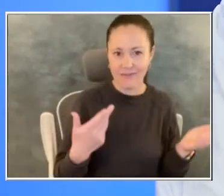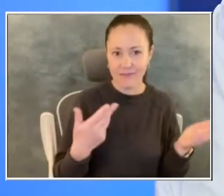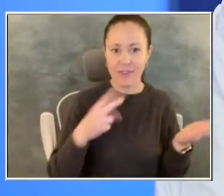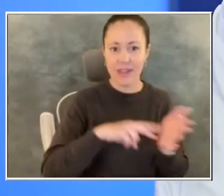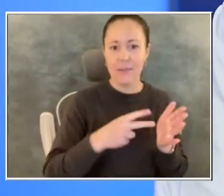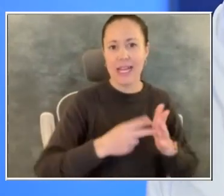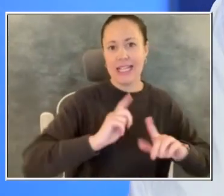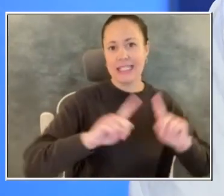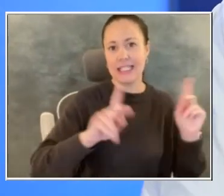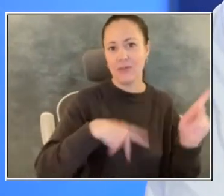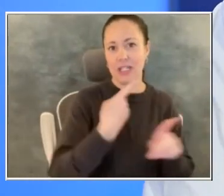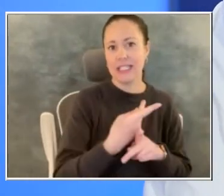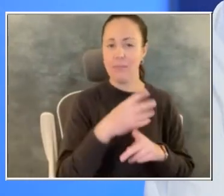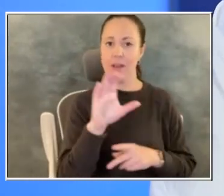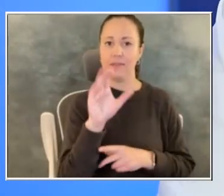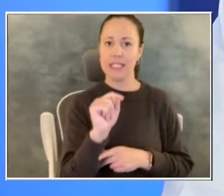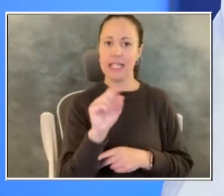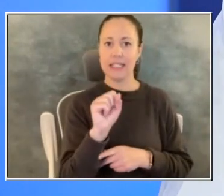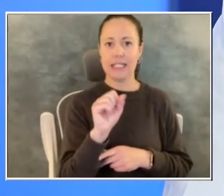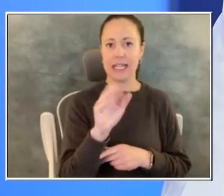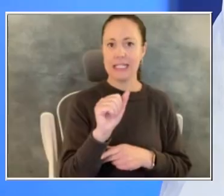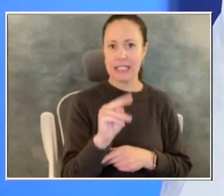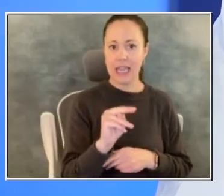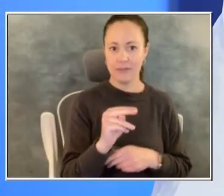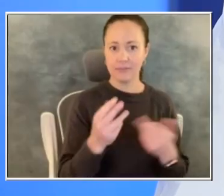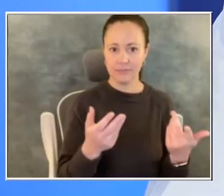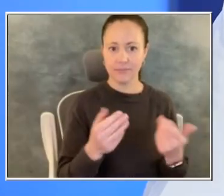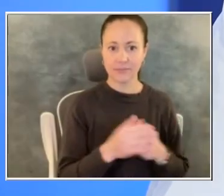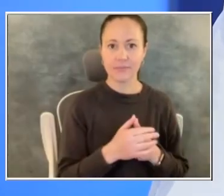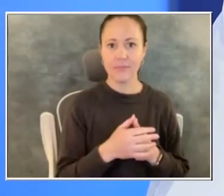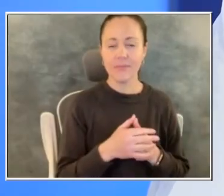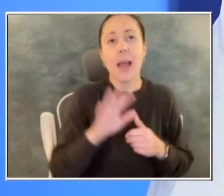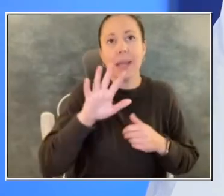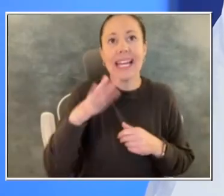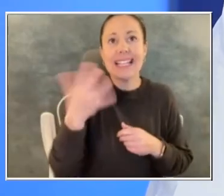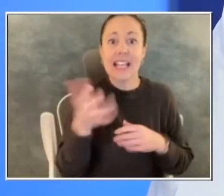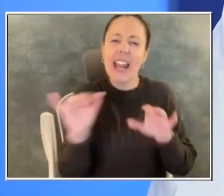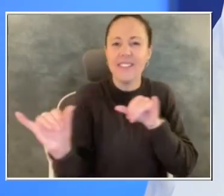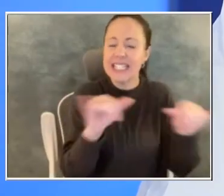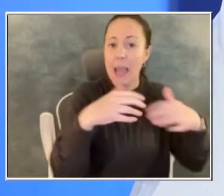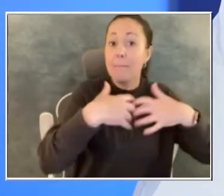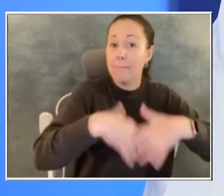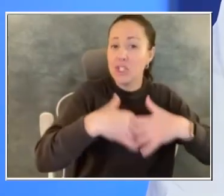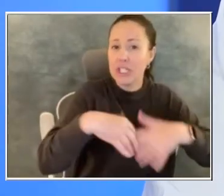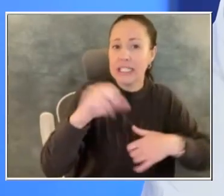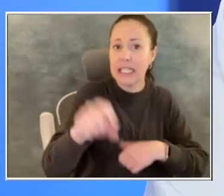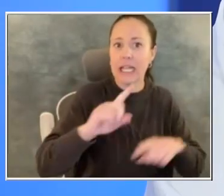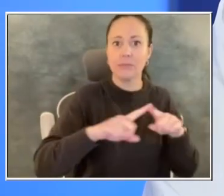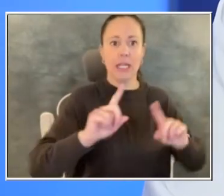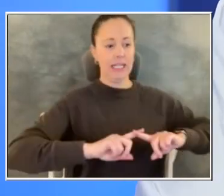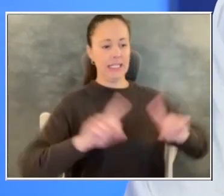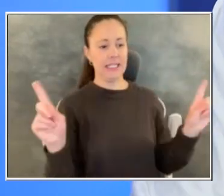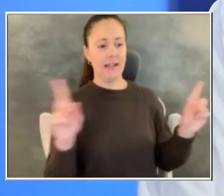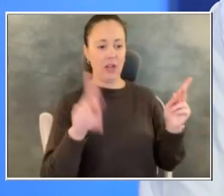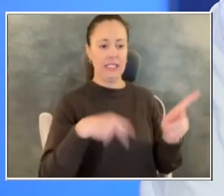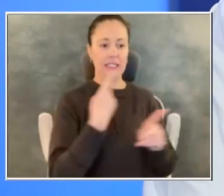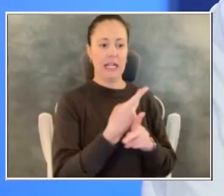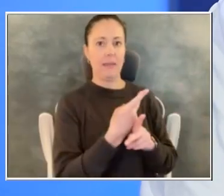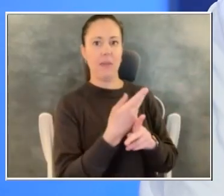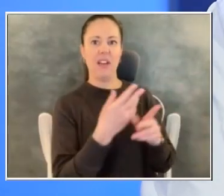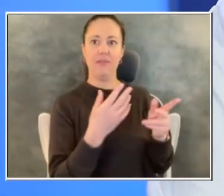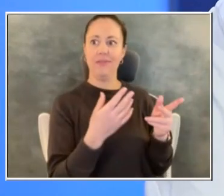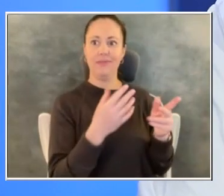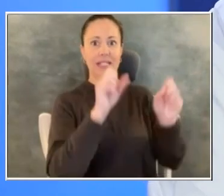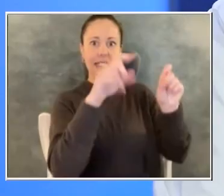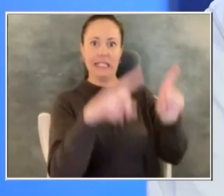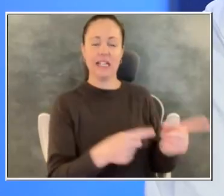of CT scan. It's a similar CT scanner, but with a different type of software requiring more radiation and